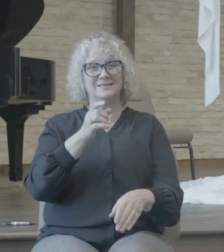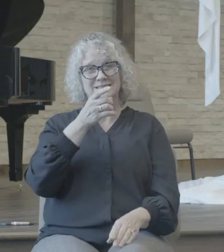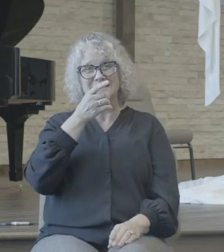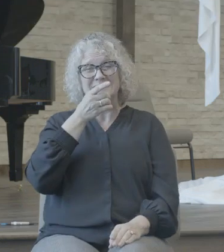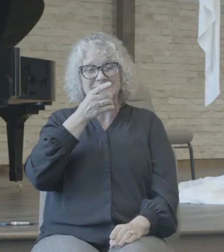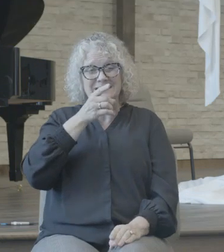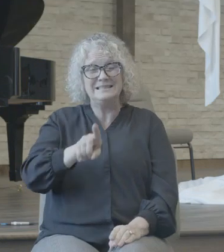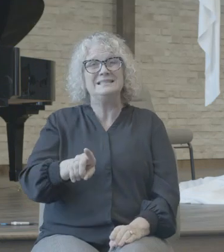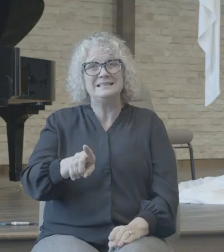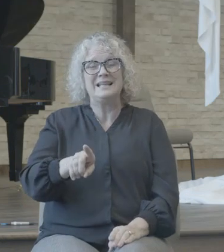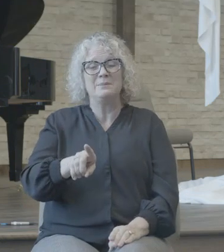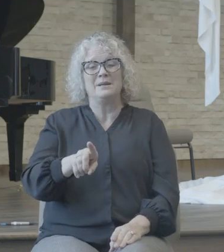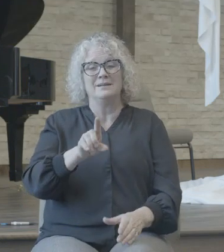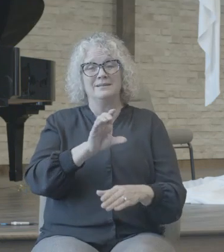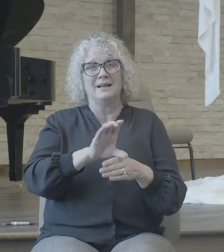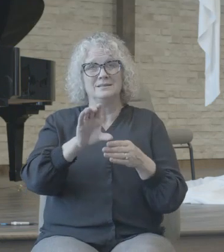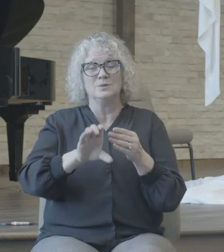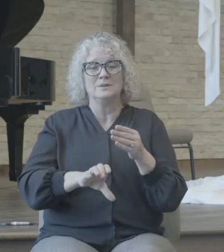consequences in hell.